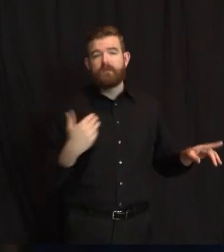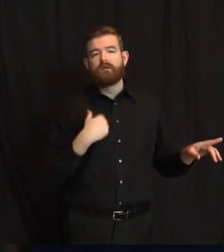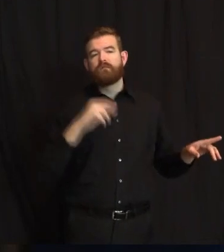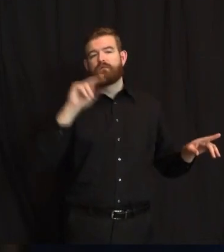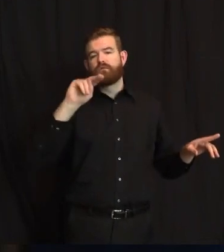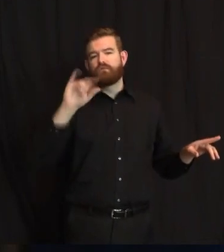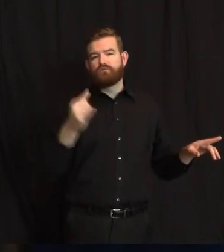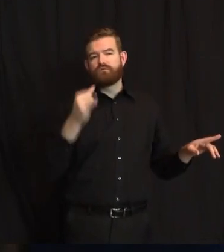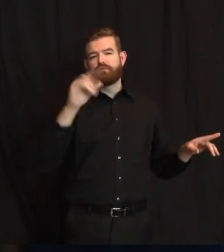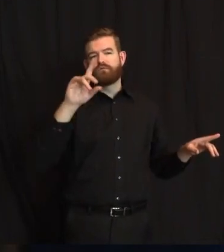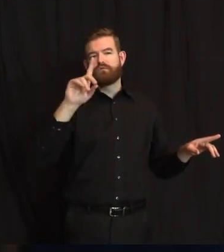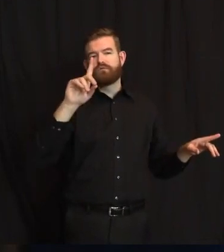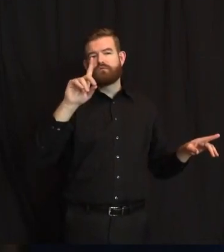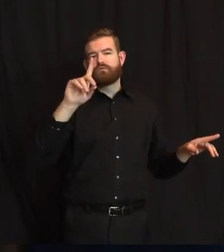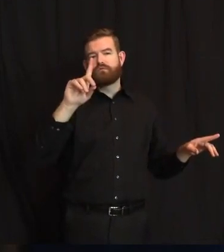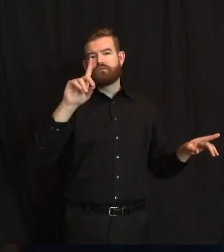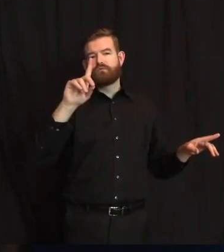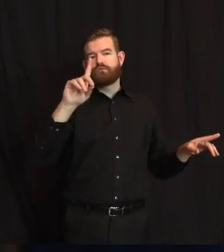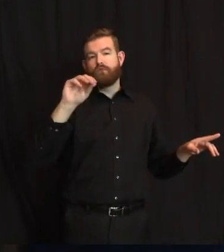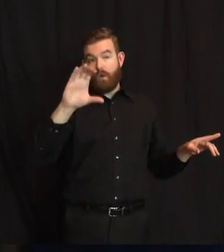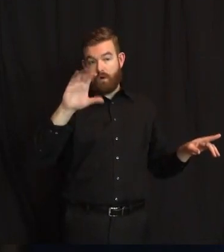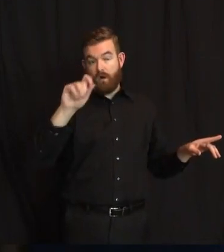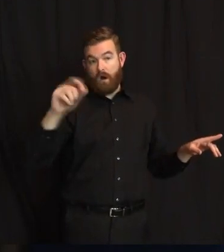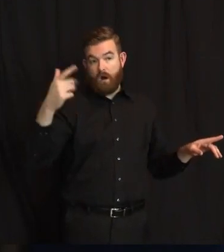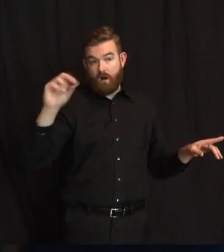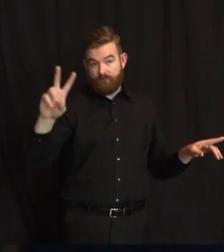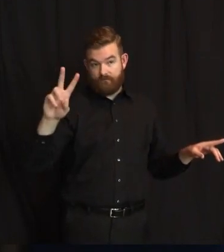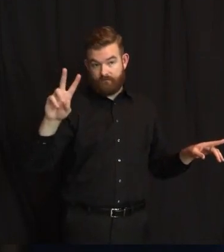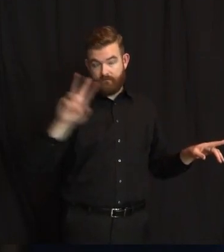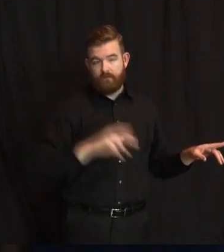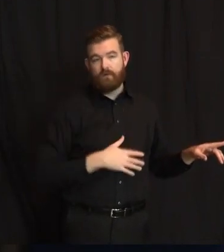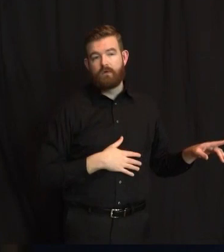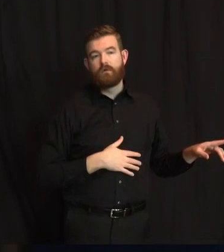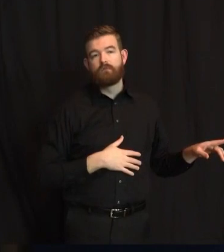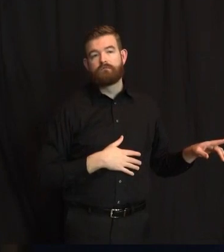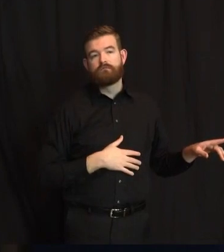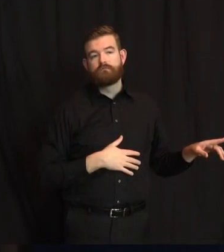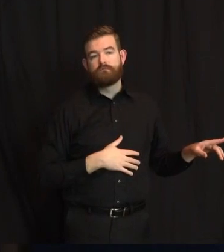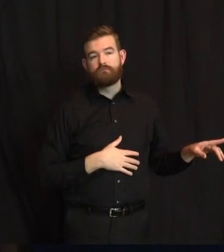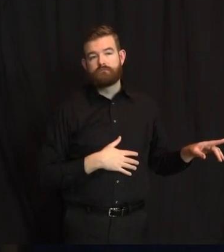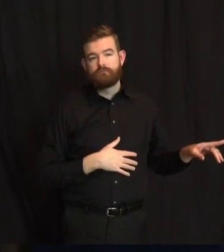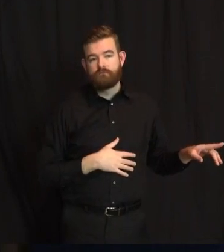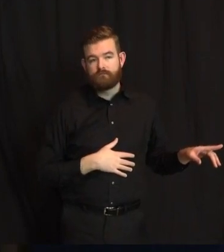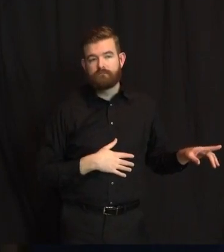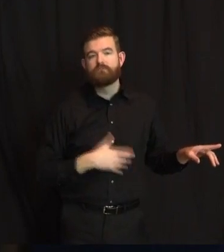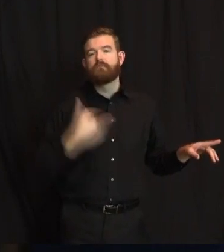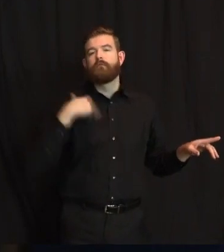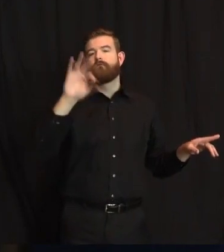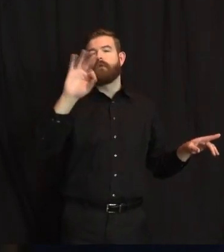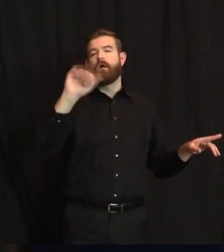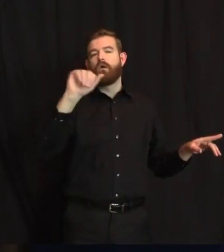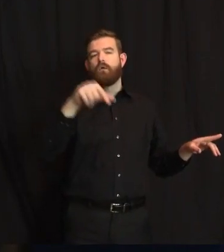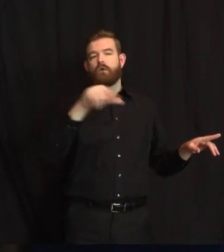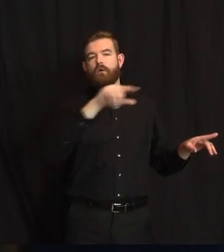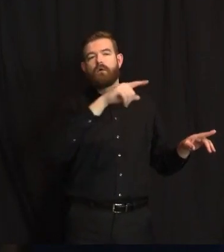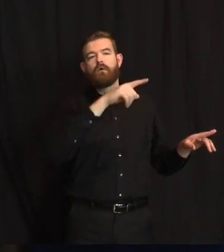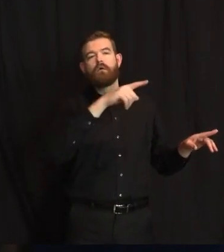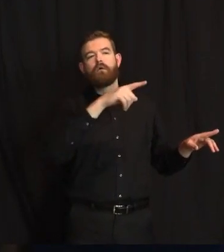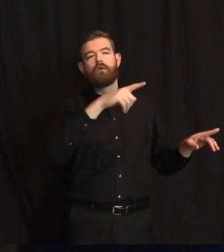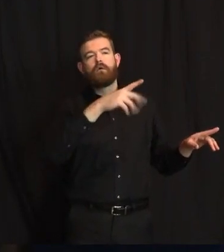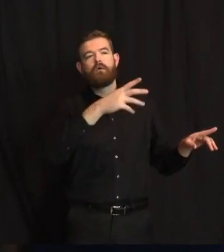On the website, you can find frequently asked questions. These are the questions that we've been asked many times